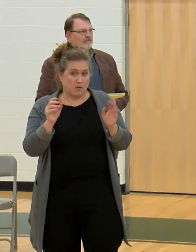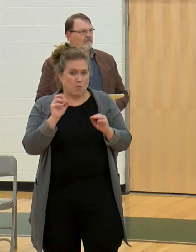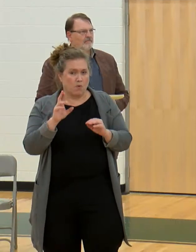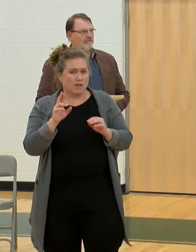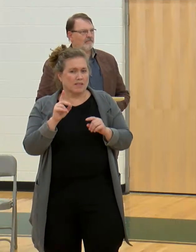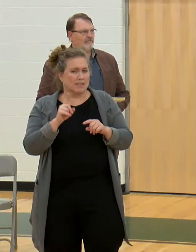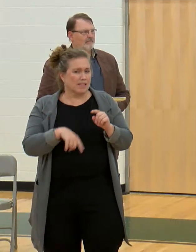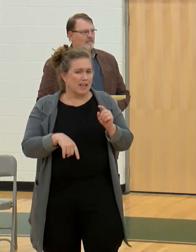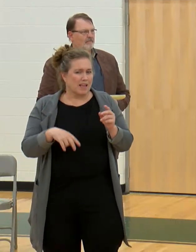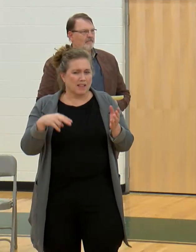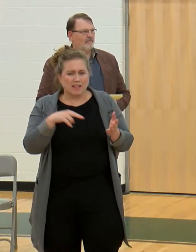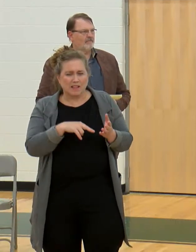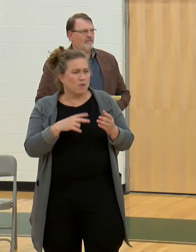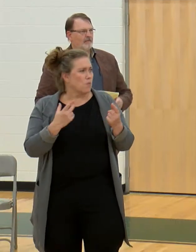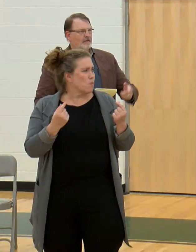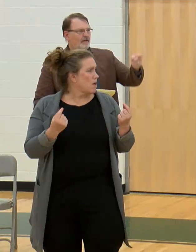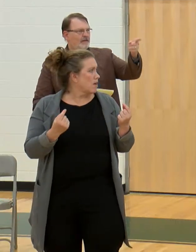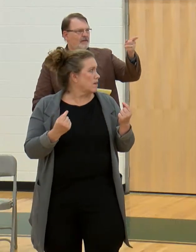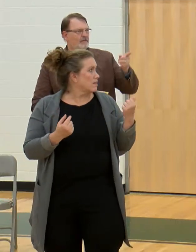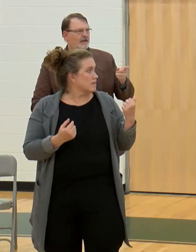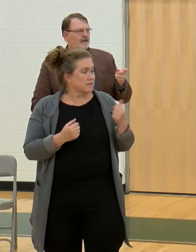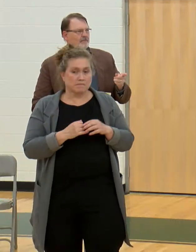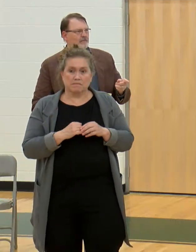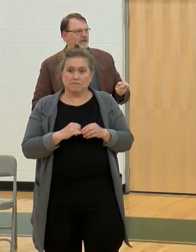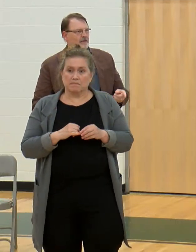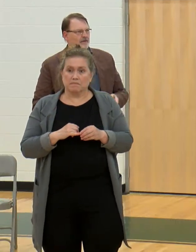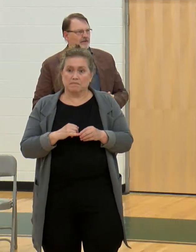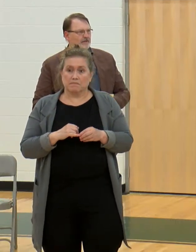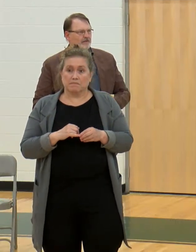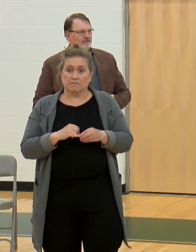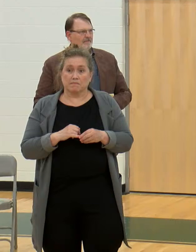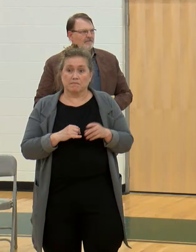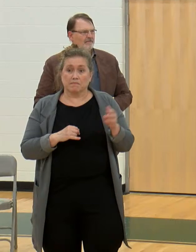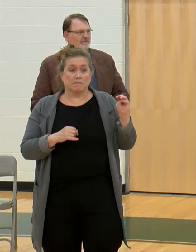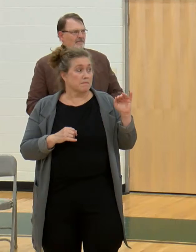That is a good question. I'm not Mike, sure.